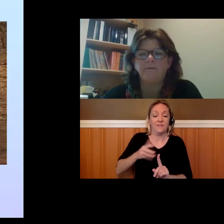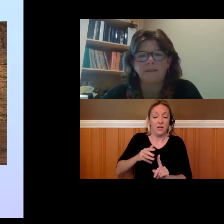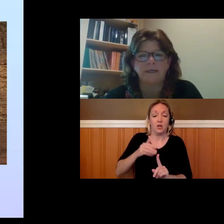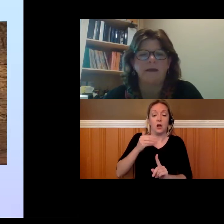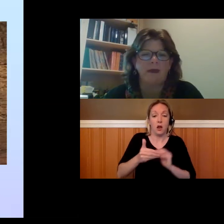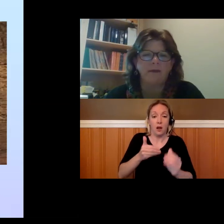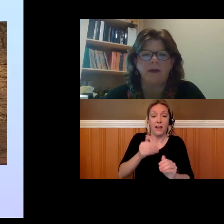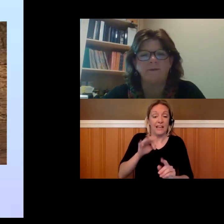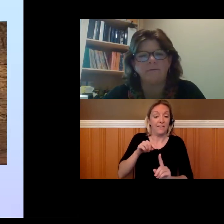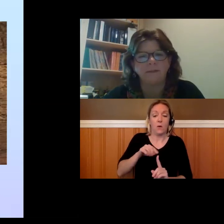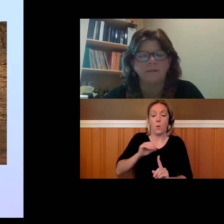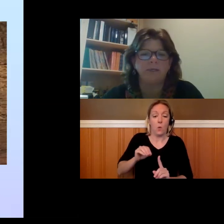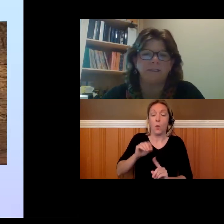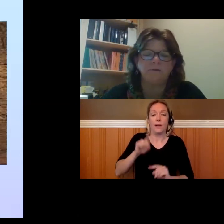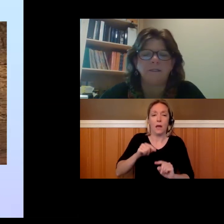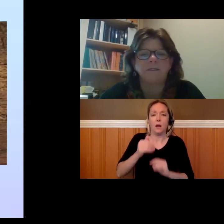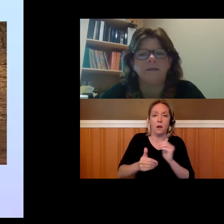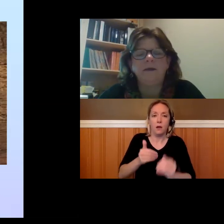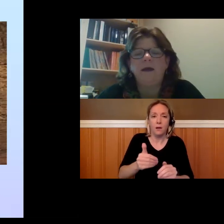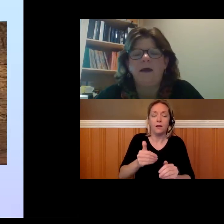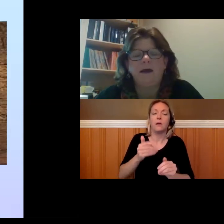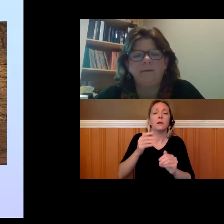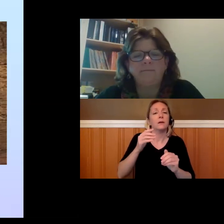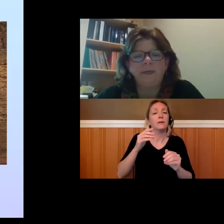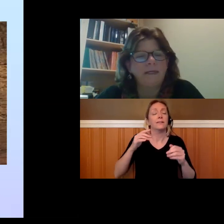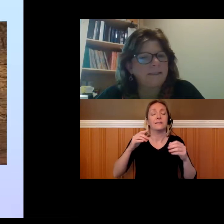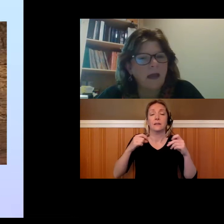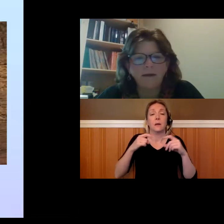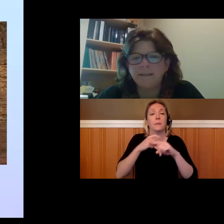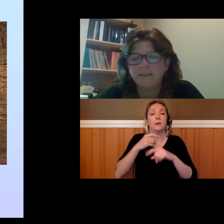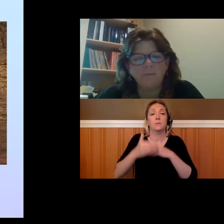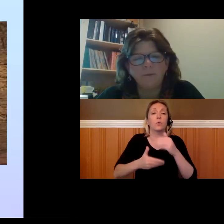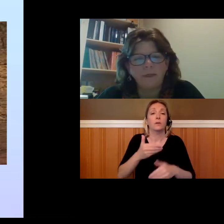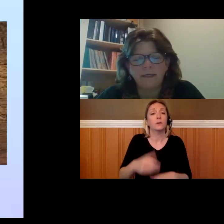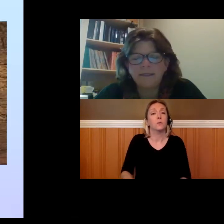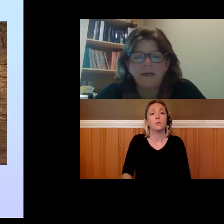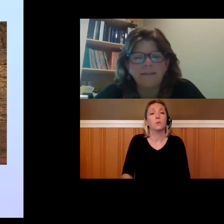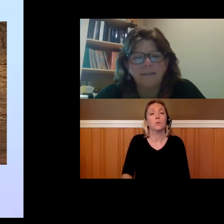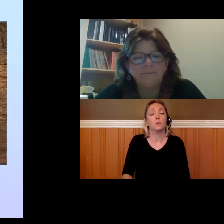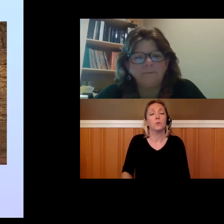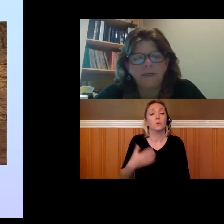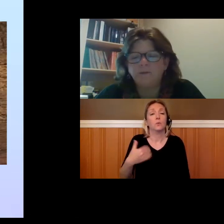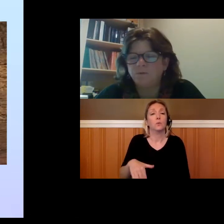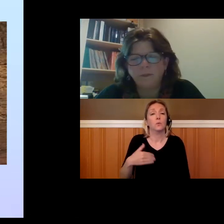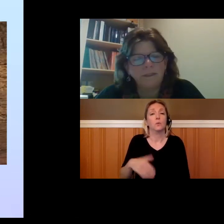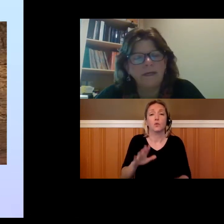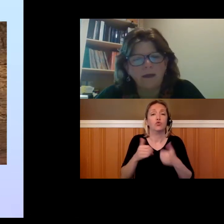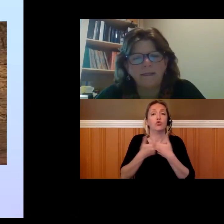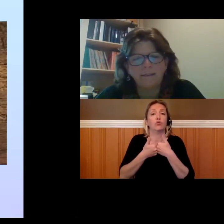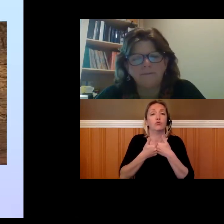this in place to do this. It's not easy. It's really not easy.